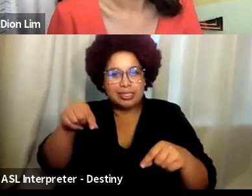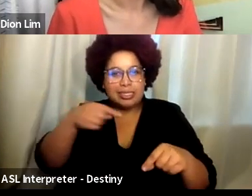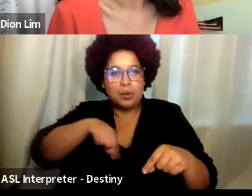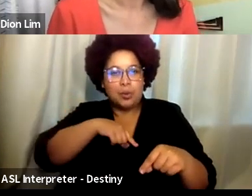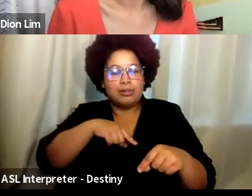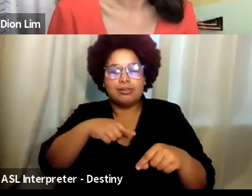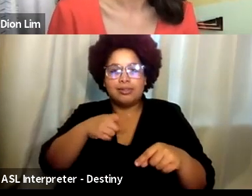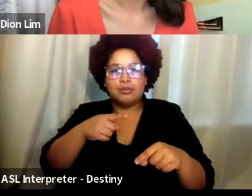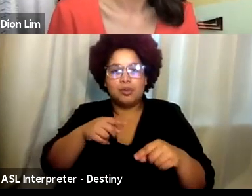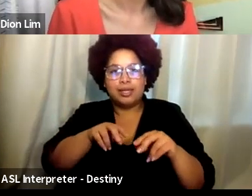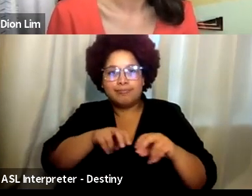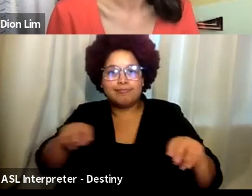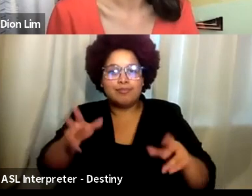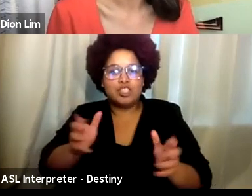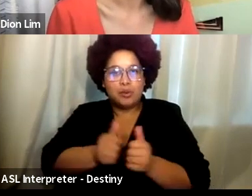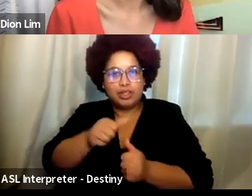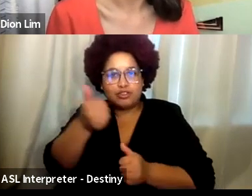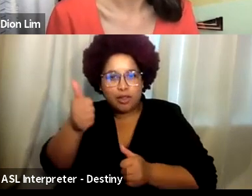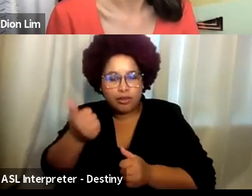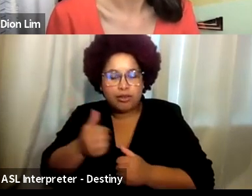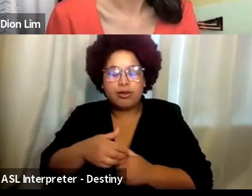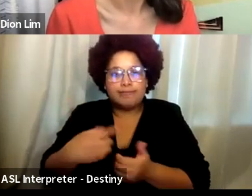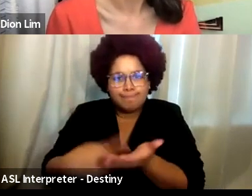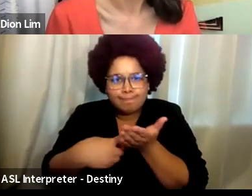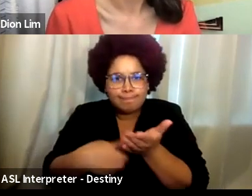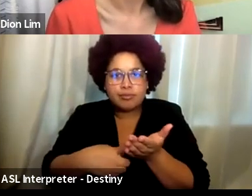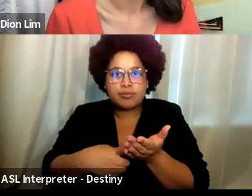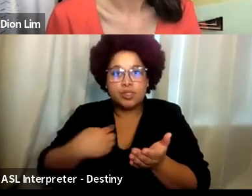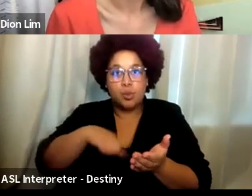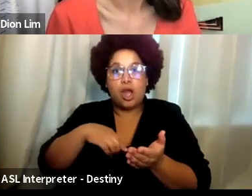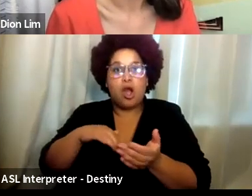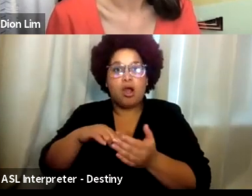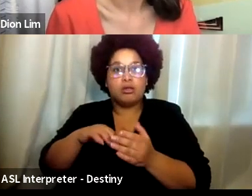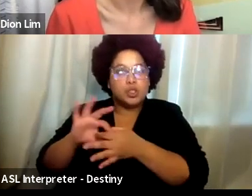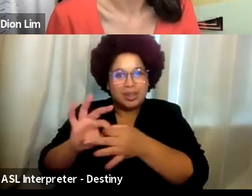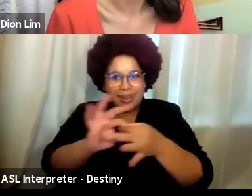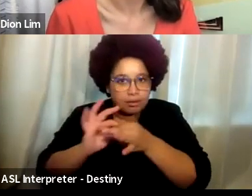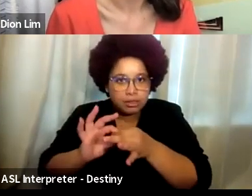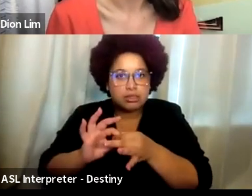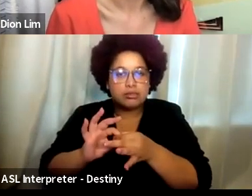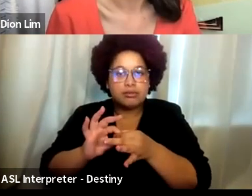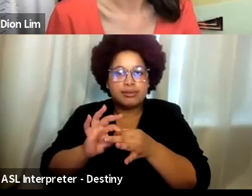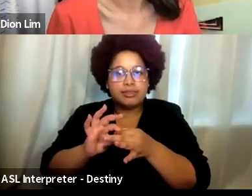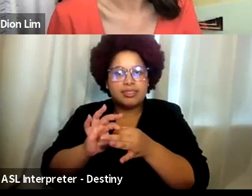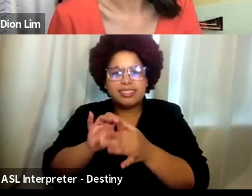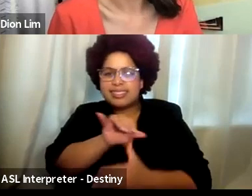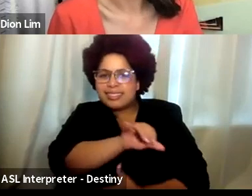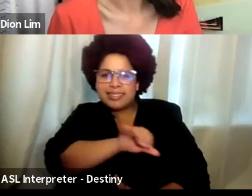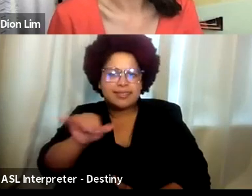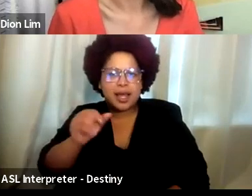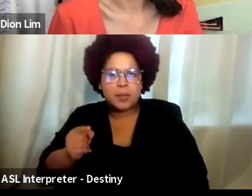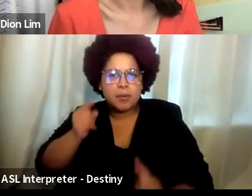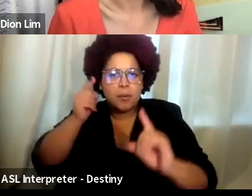know, talk with each other and talk it out, but also, you know, we are united in the same cause, which is, you